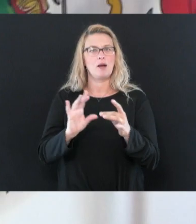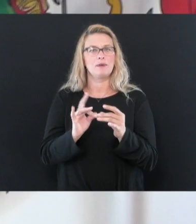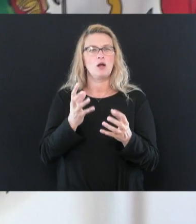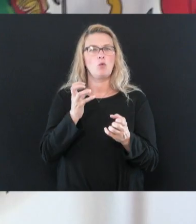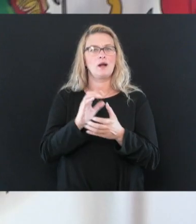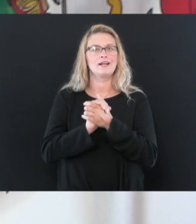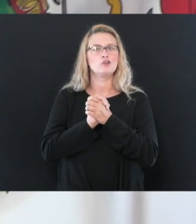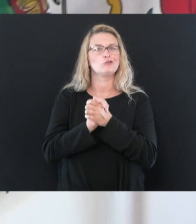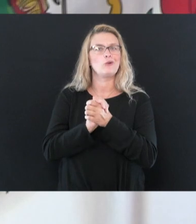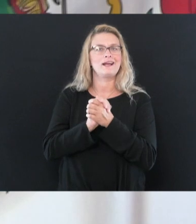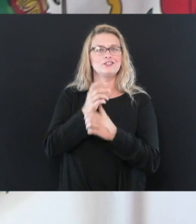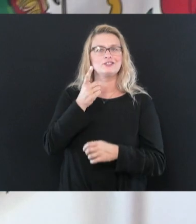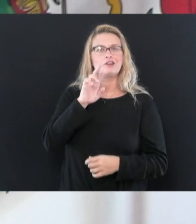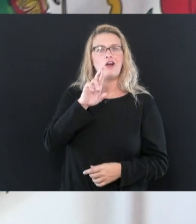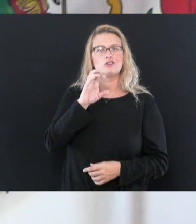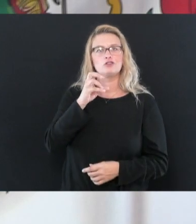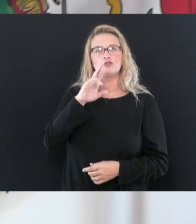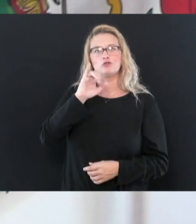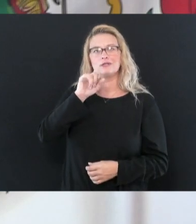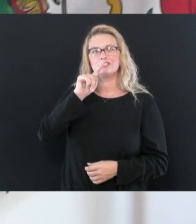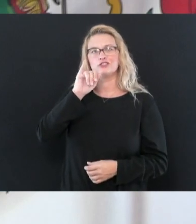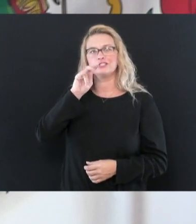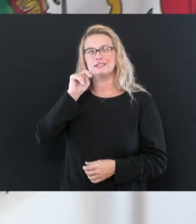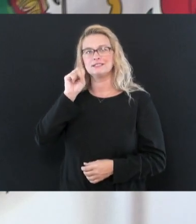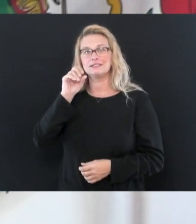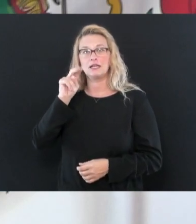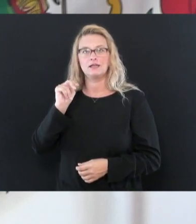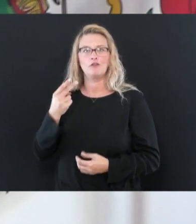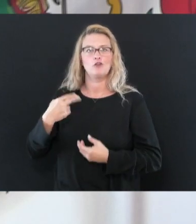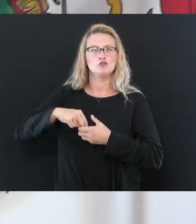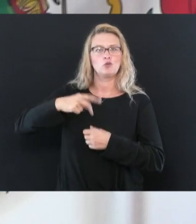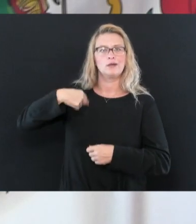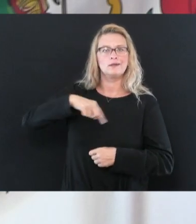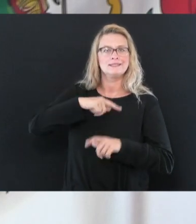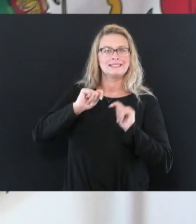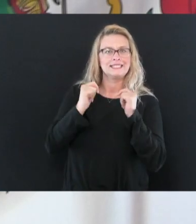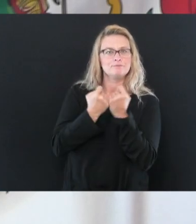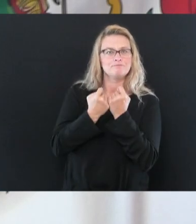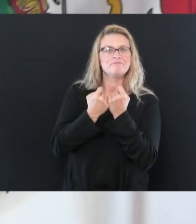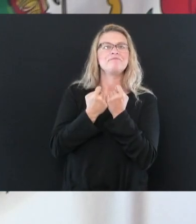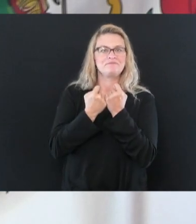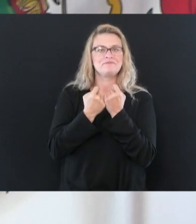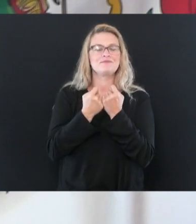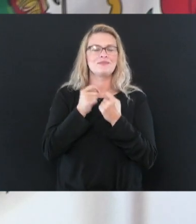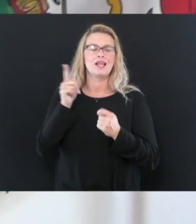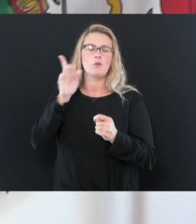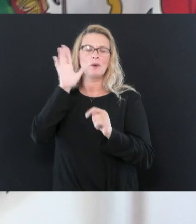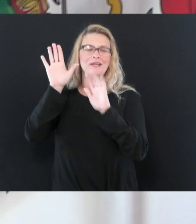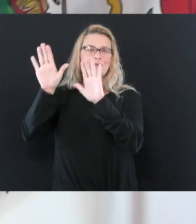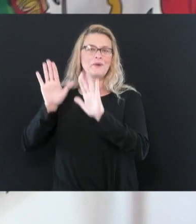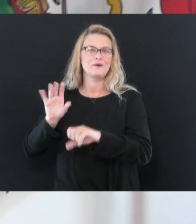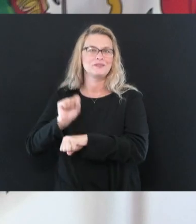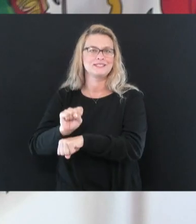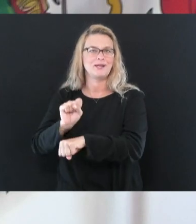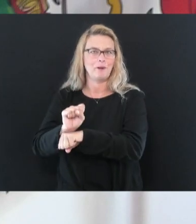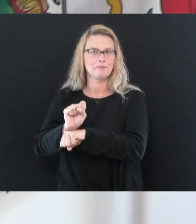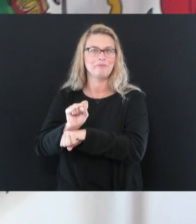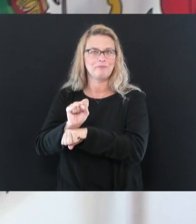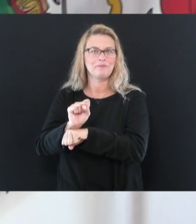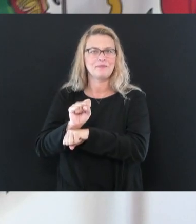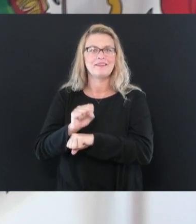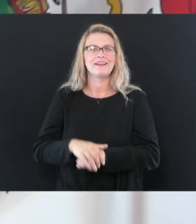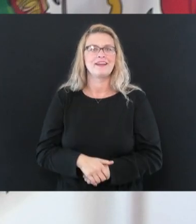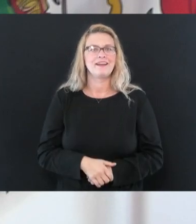Dr. Christensen for being here and being on board now. I'm sure he'll do a fabulous job, and